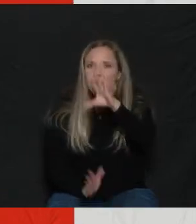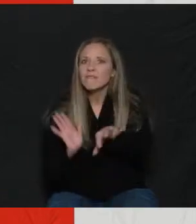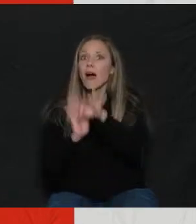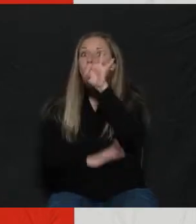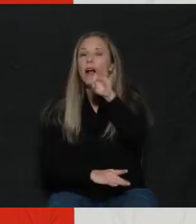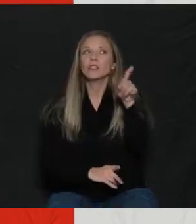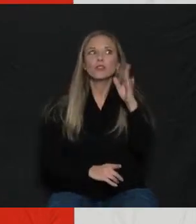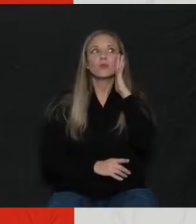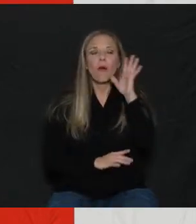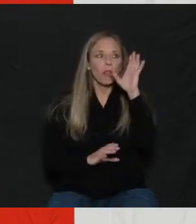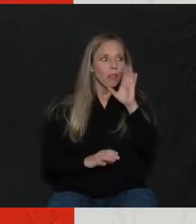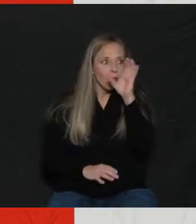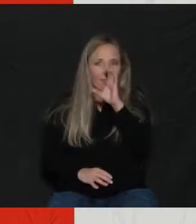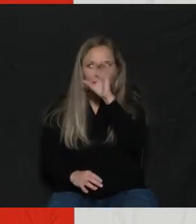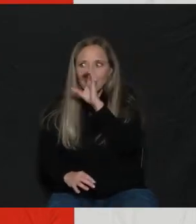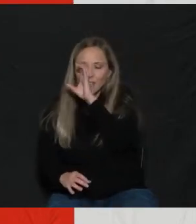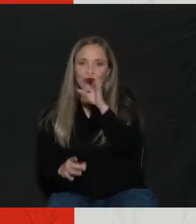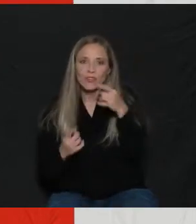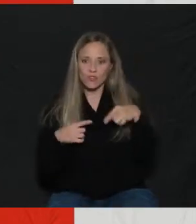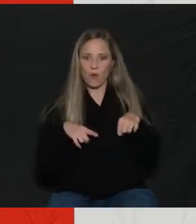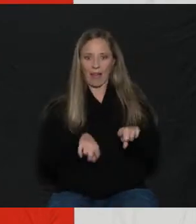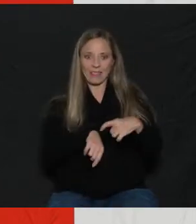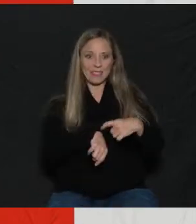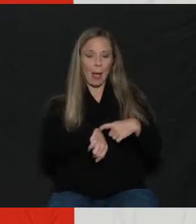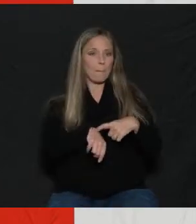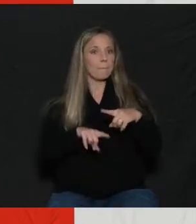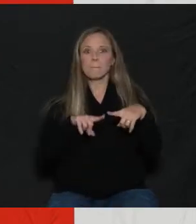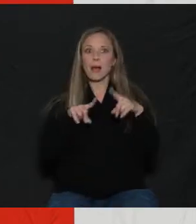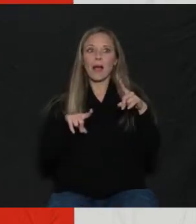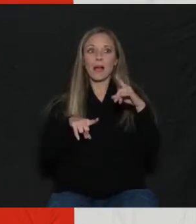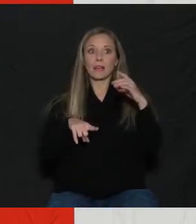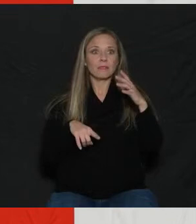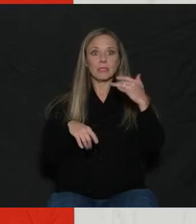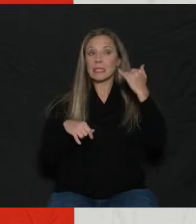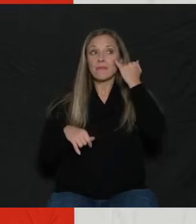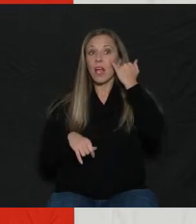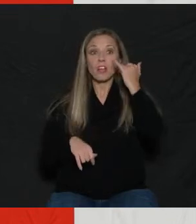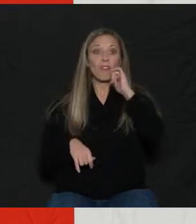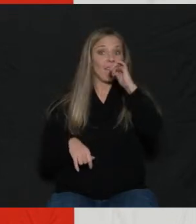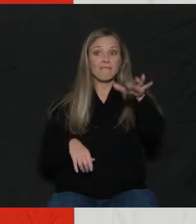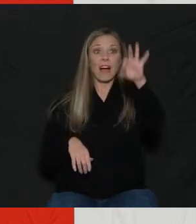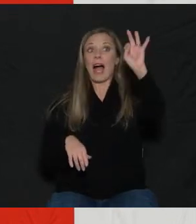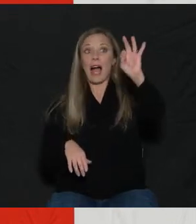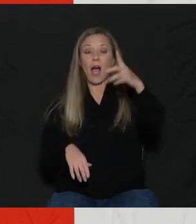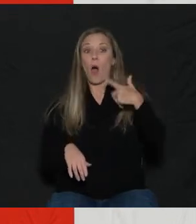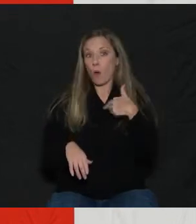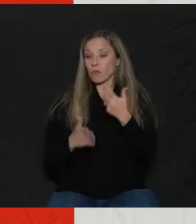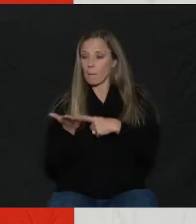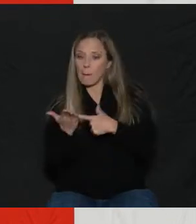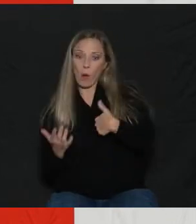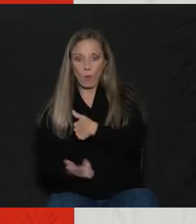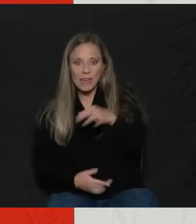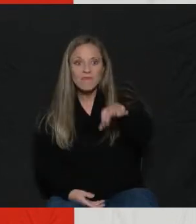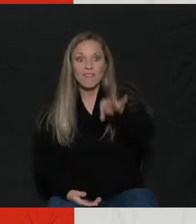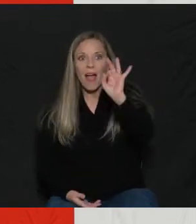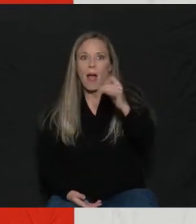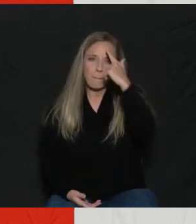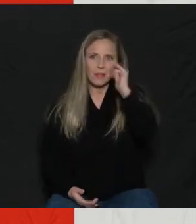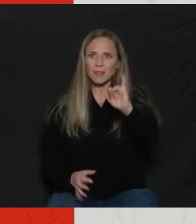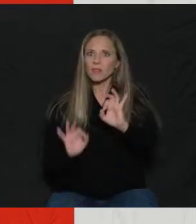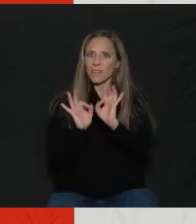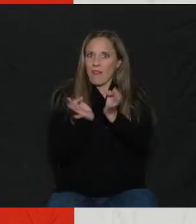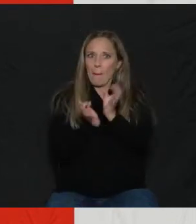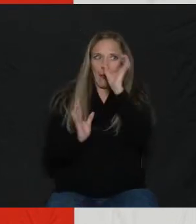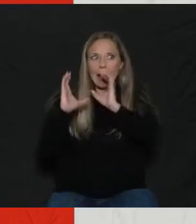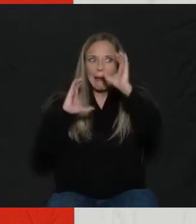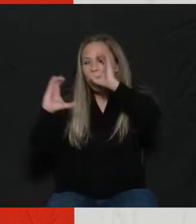throughout the season, but on Christmas morning, she couldn't take it out. You know, if she hadn't found it yet, she'd find it, or we would find it, because it was like a family thing.